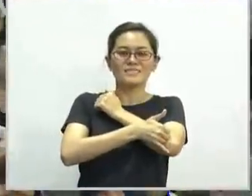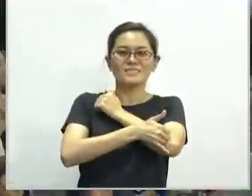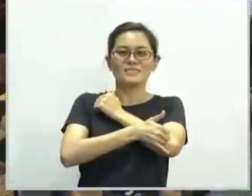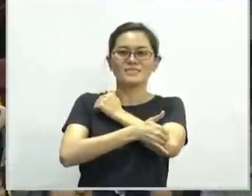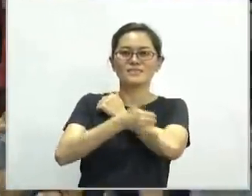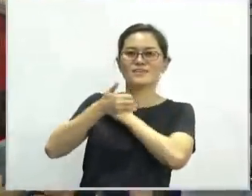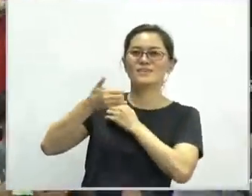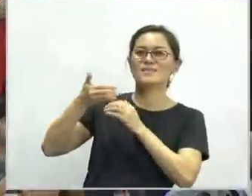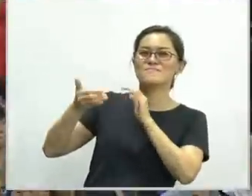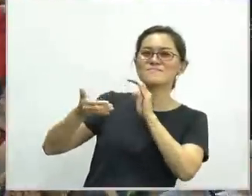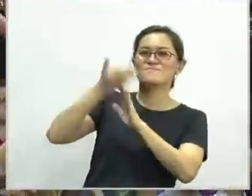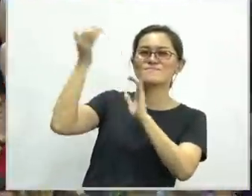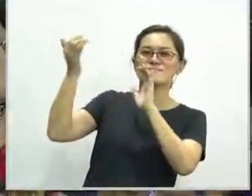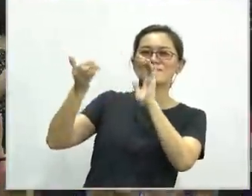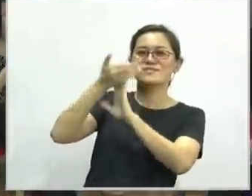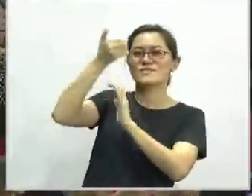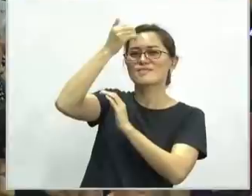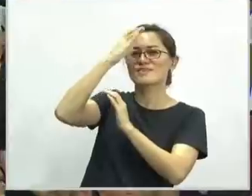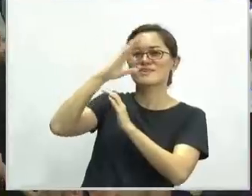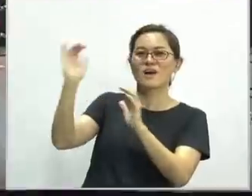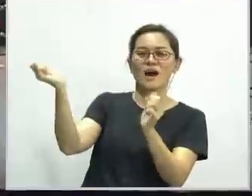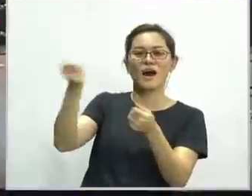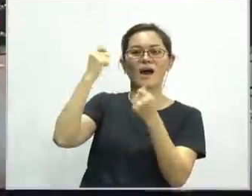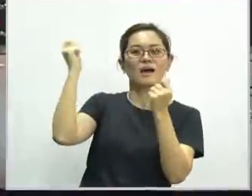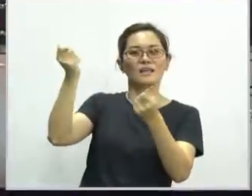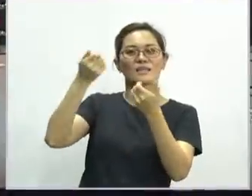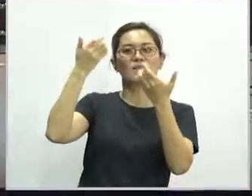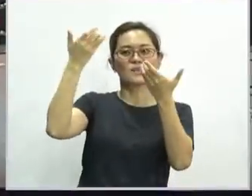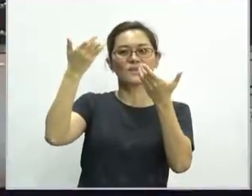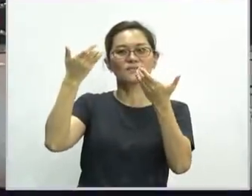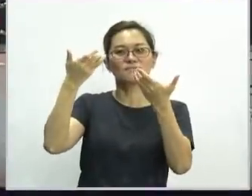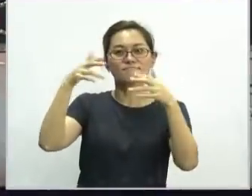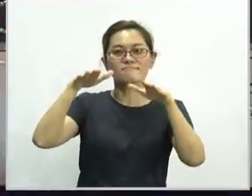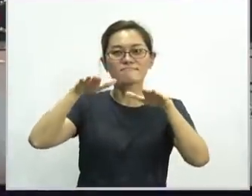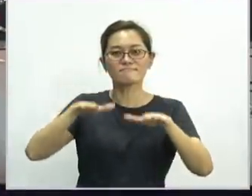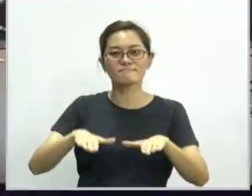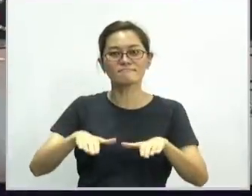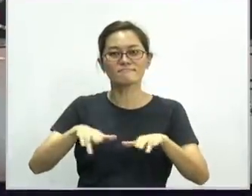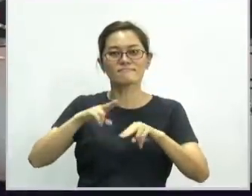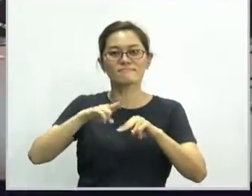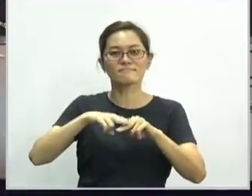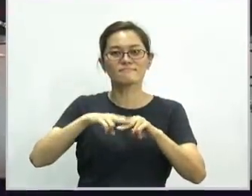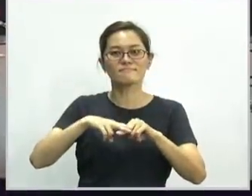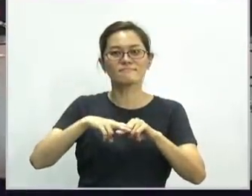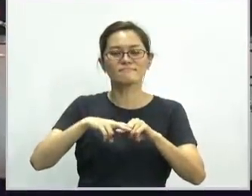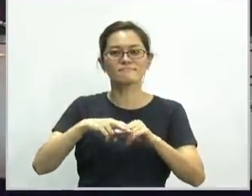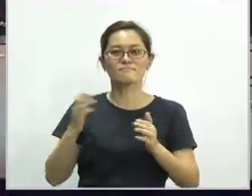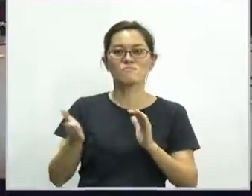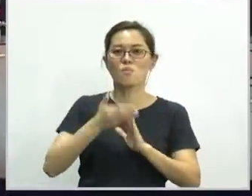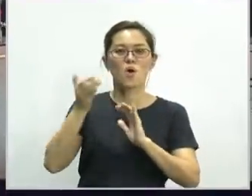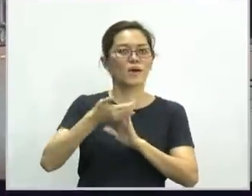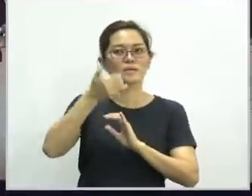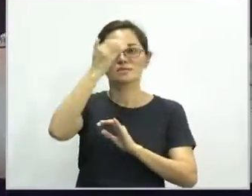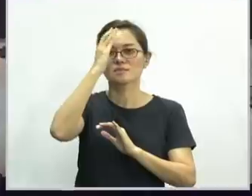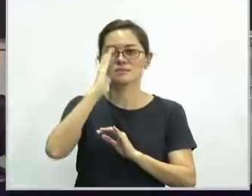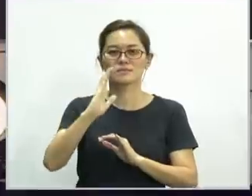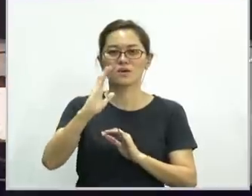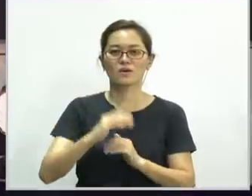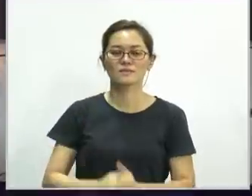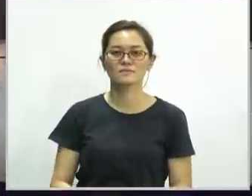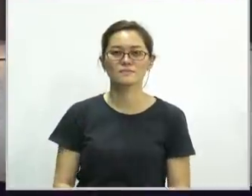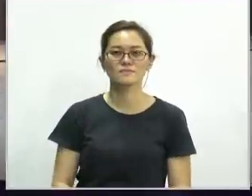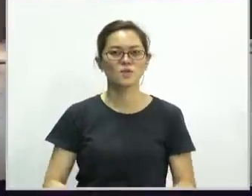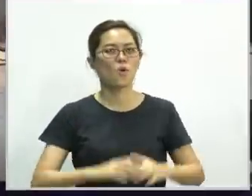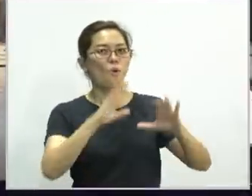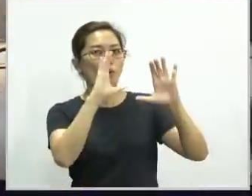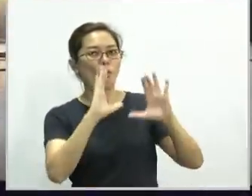Praise the Lord. Hallelujah. Please be seated. Praise God. Let's go.